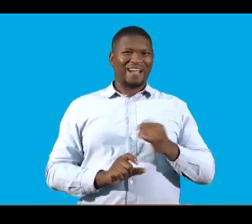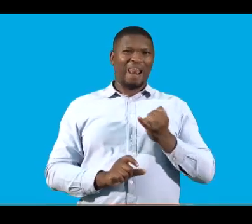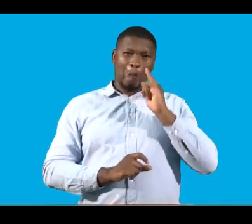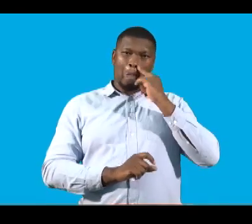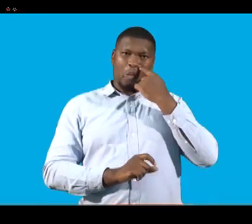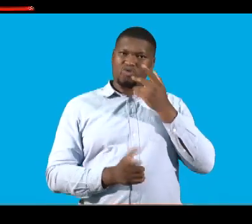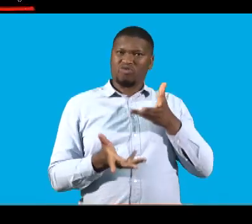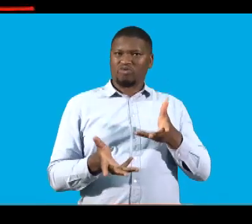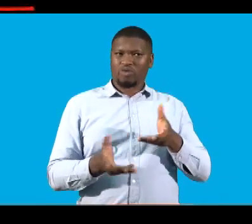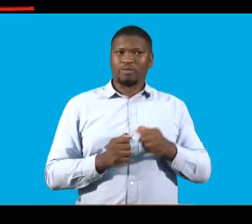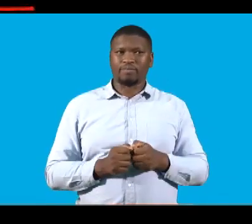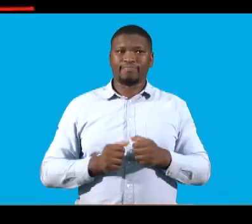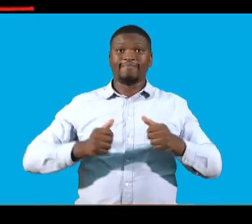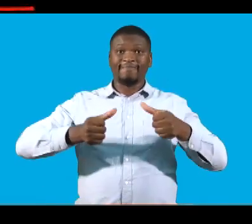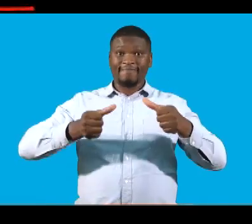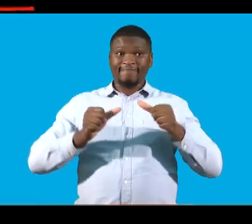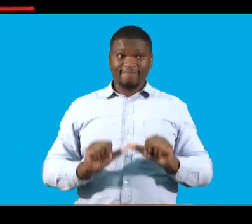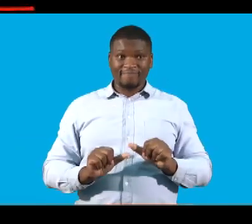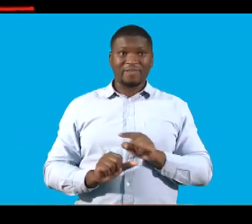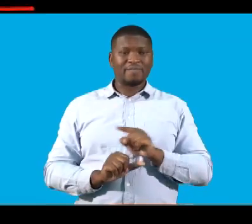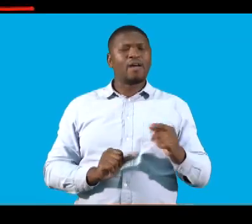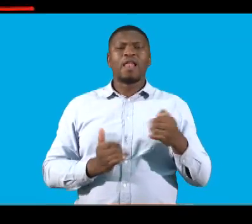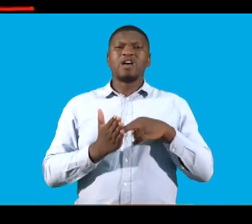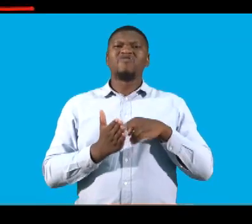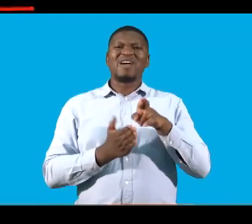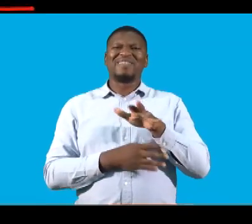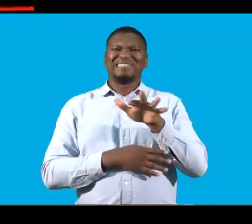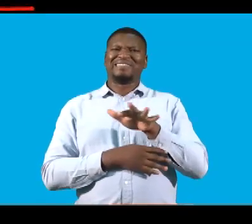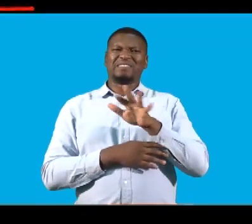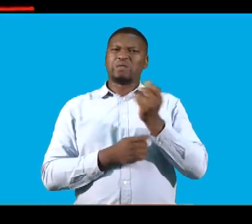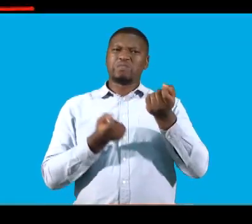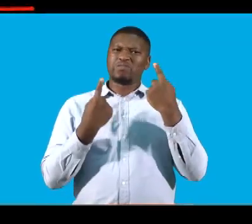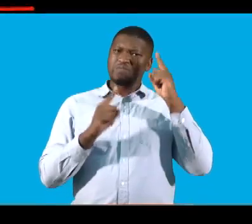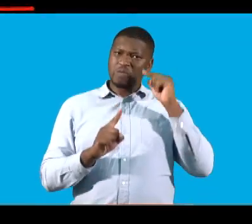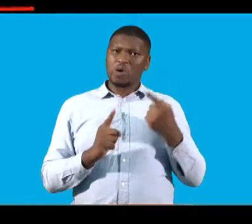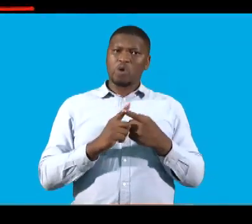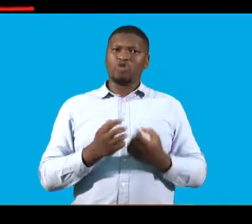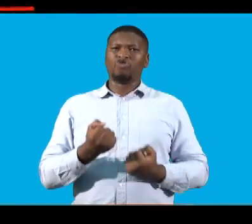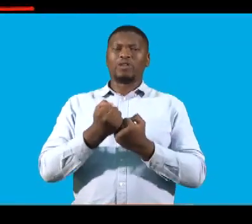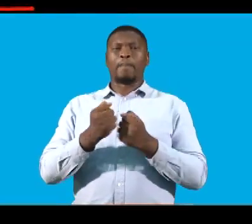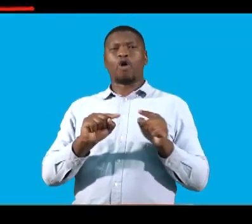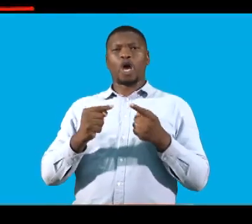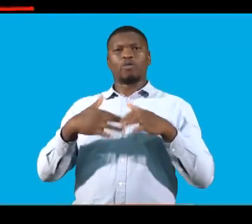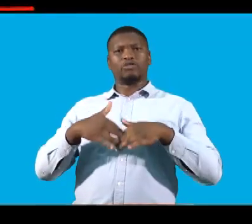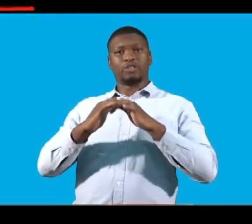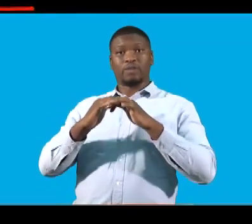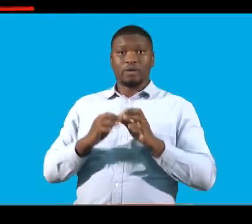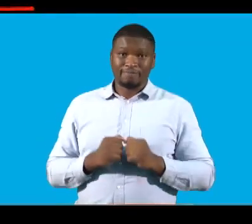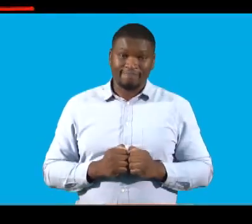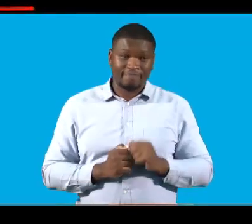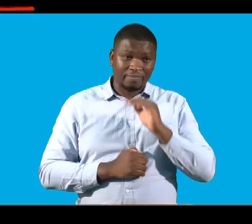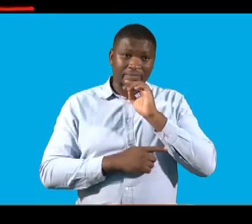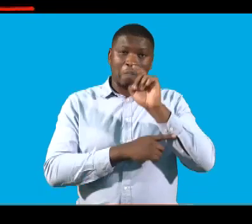is extremely monotonous. Inadequate or vague references were made to the text to support the argument